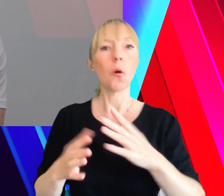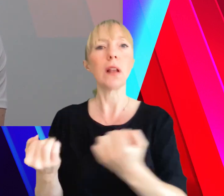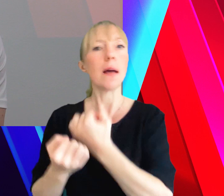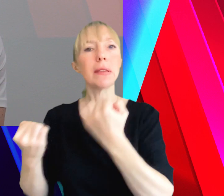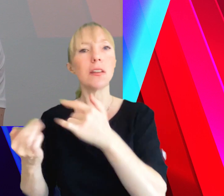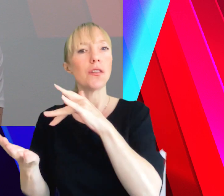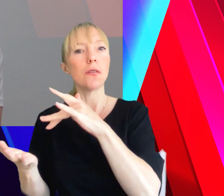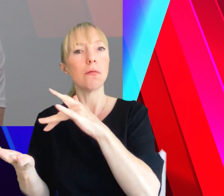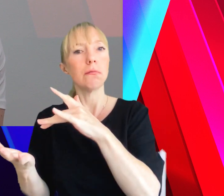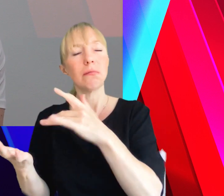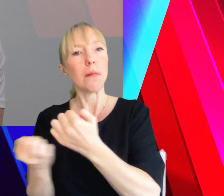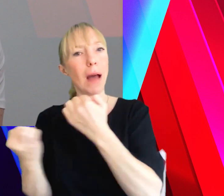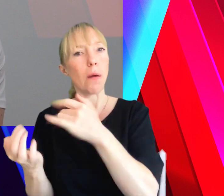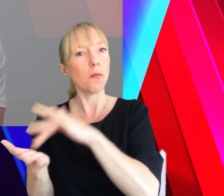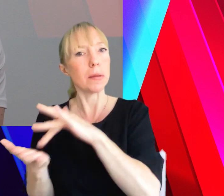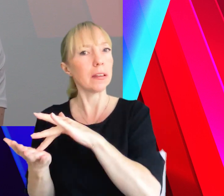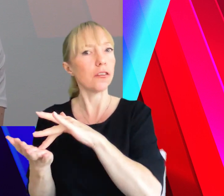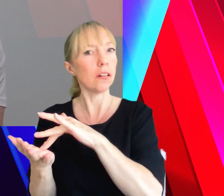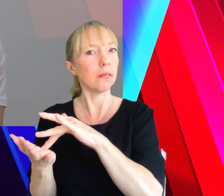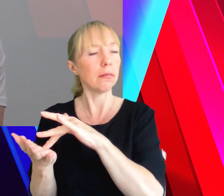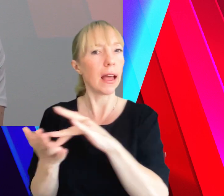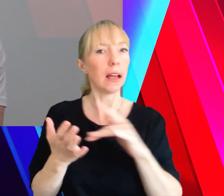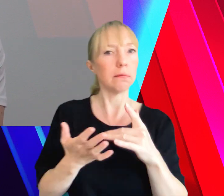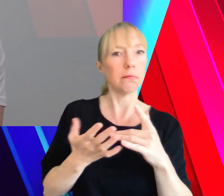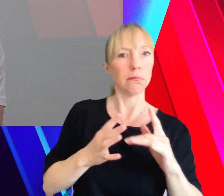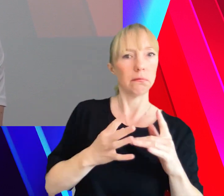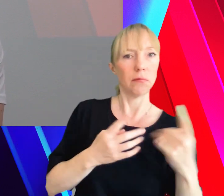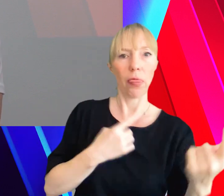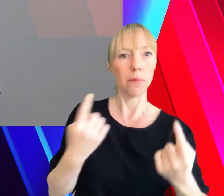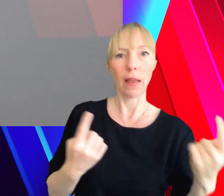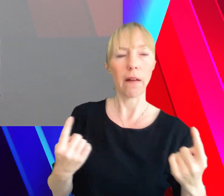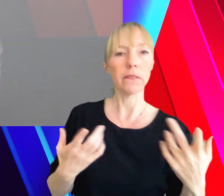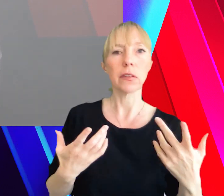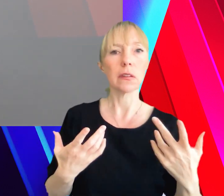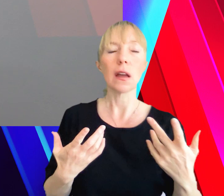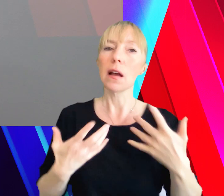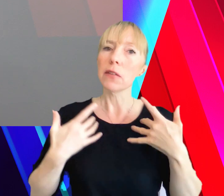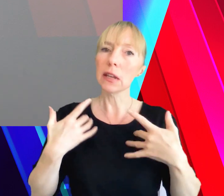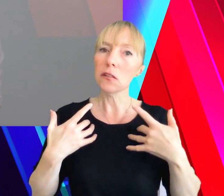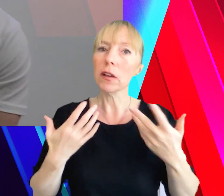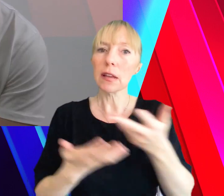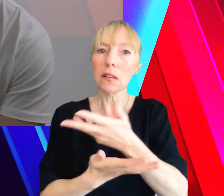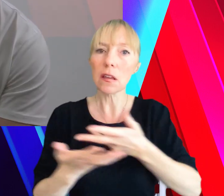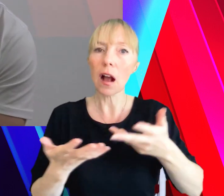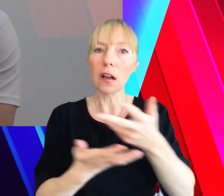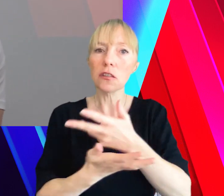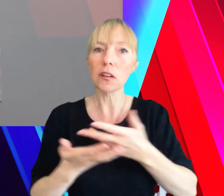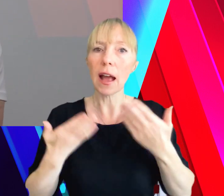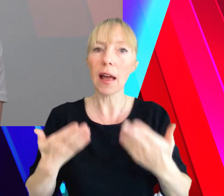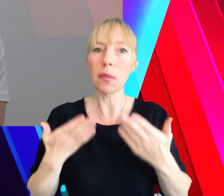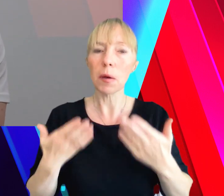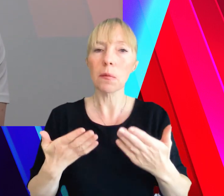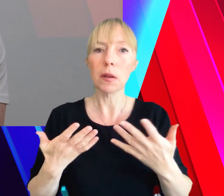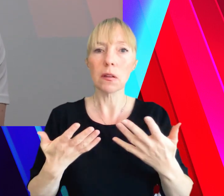be heard and not coming from positions of power. And I think an interesting discussion that's going on at the